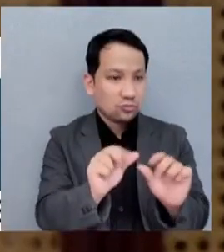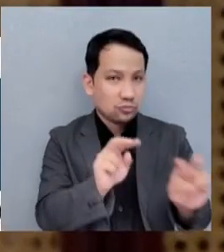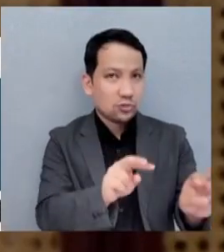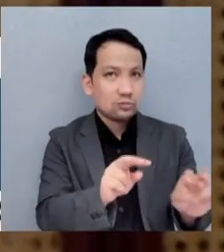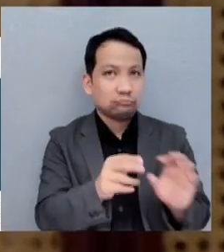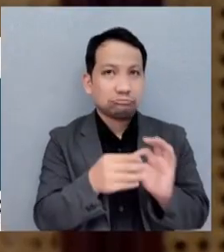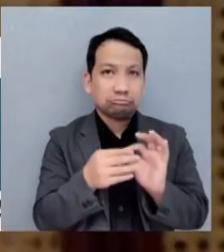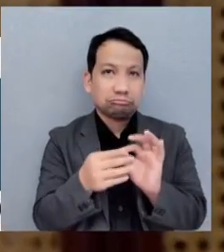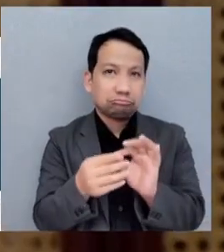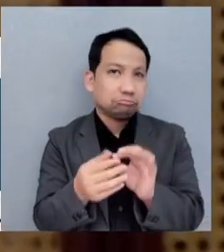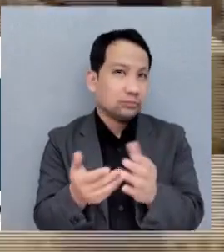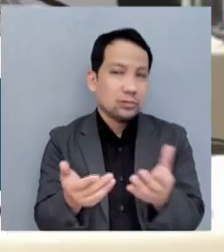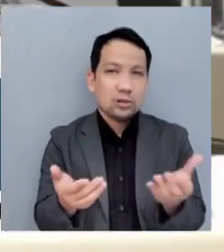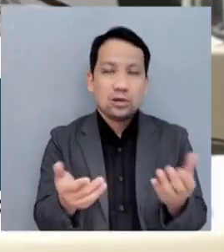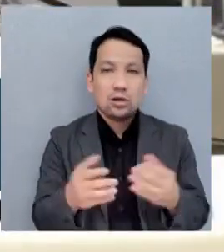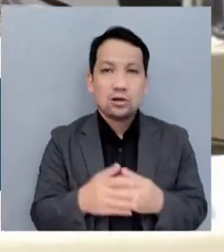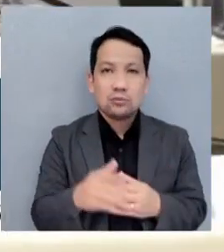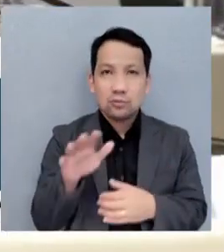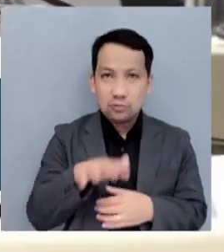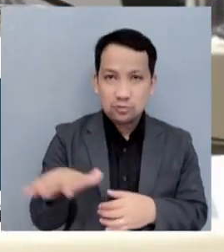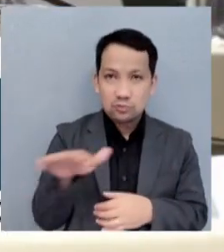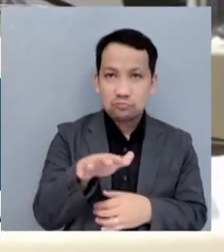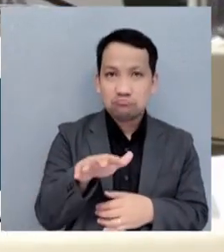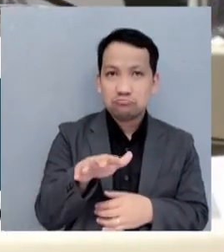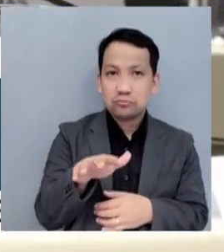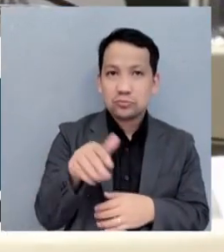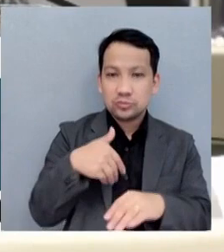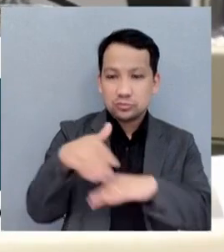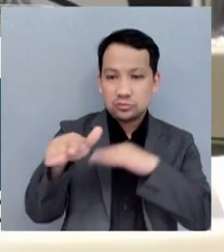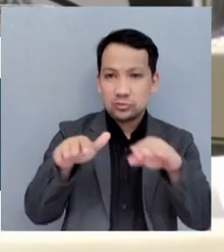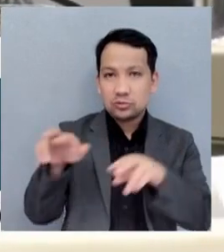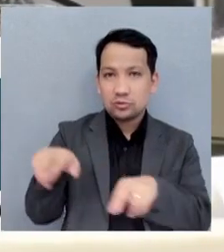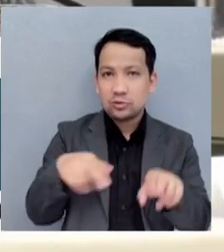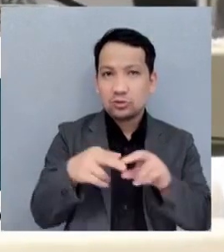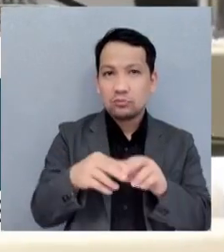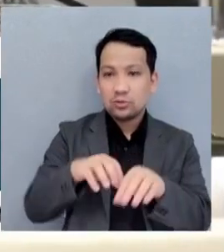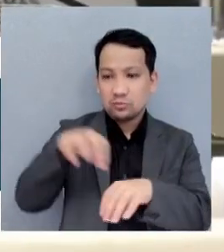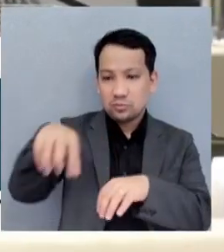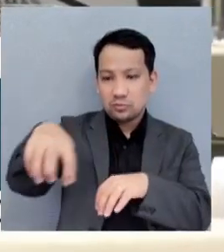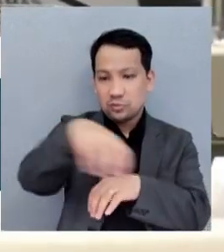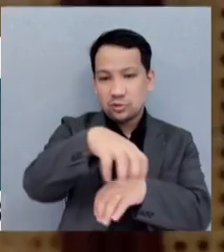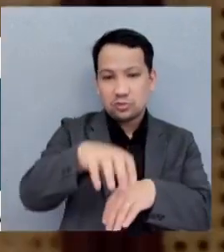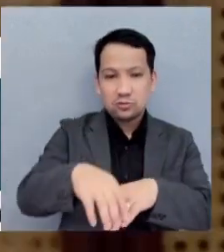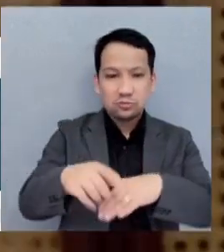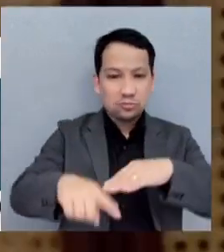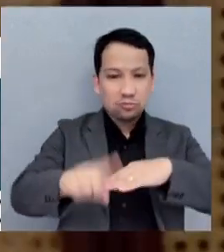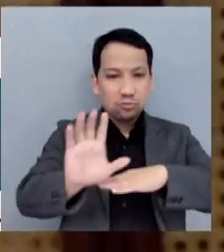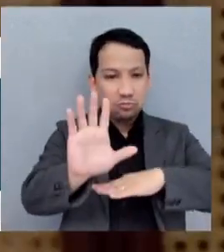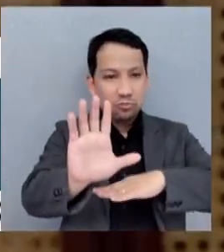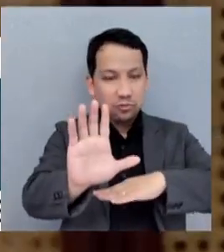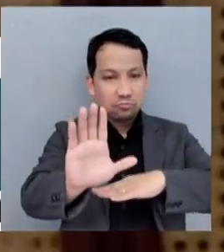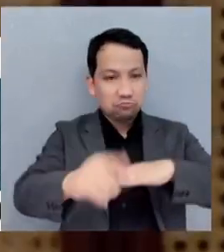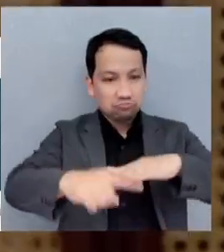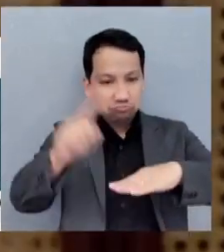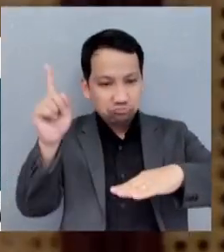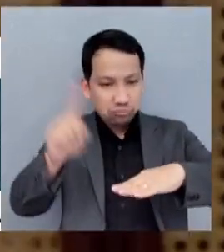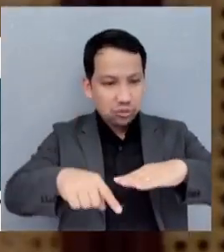drives every so often, mga random drive na maglalagay tayo bigla ng checkpoint at matitignan natin